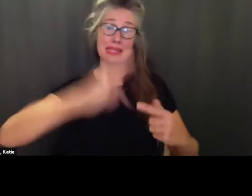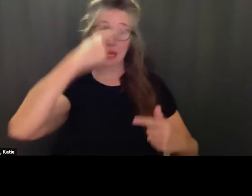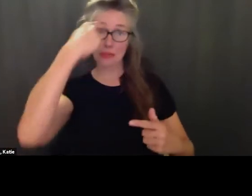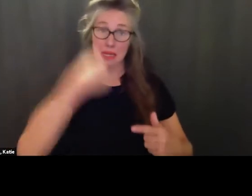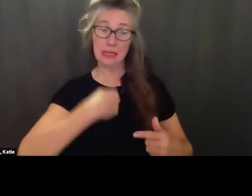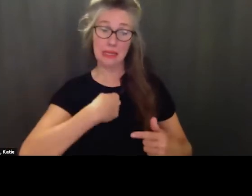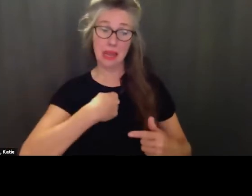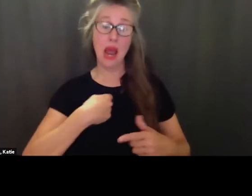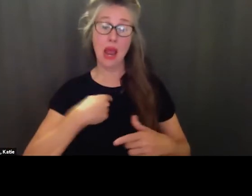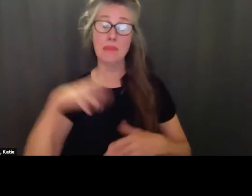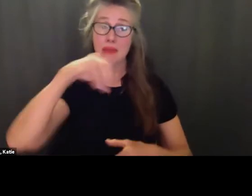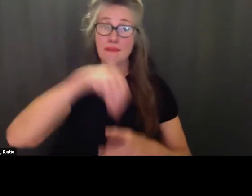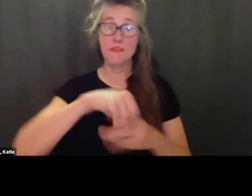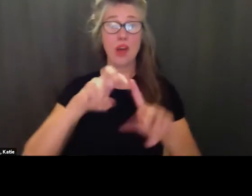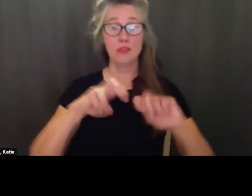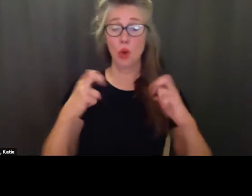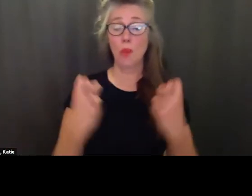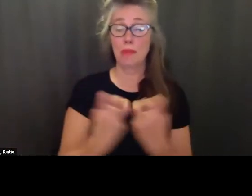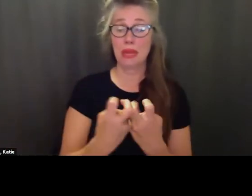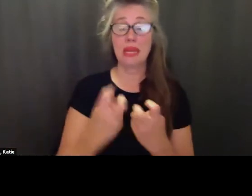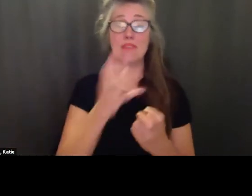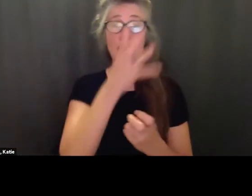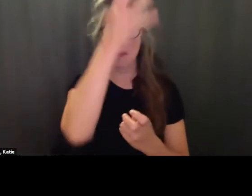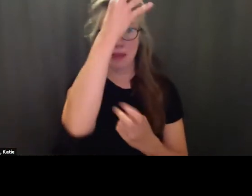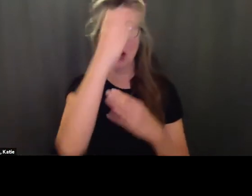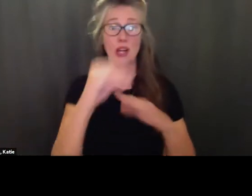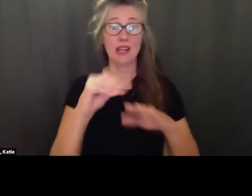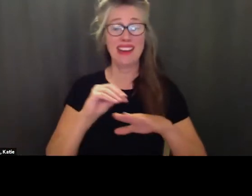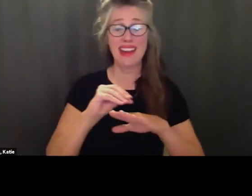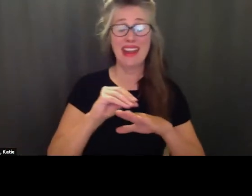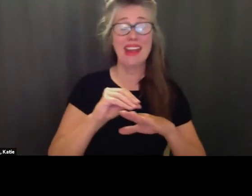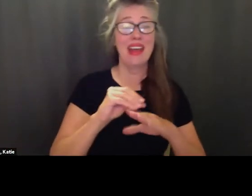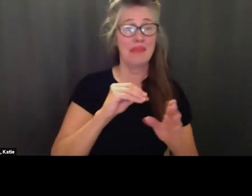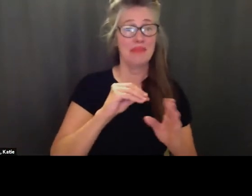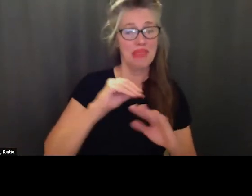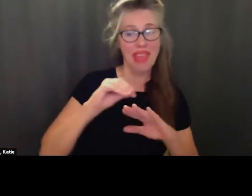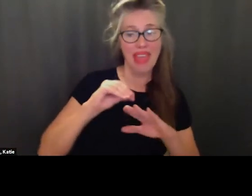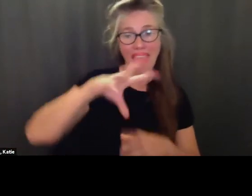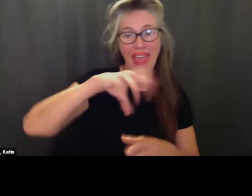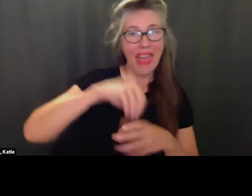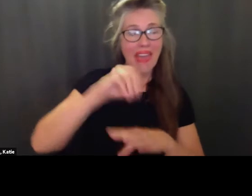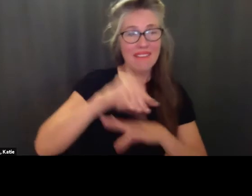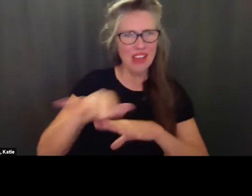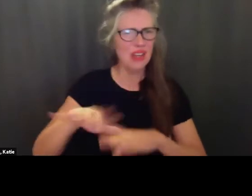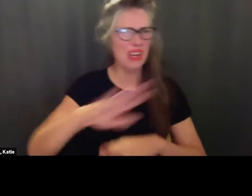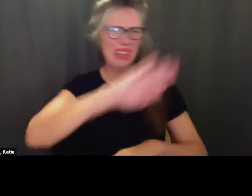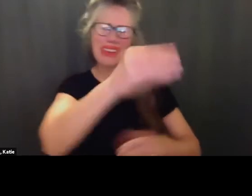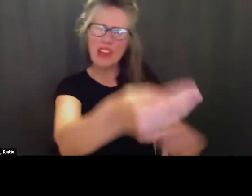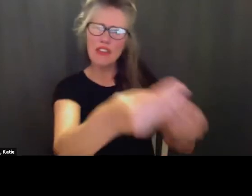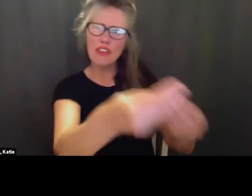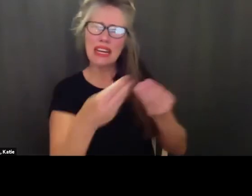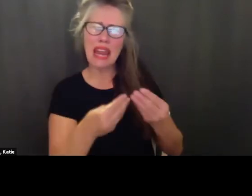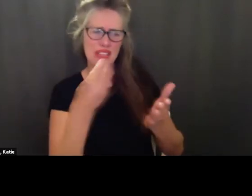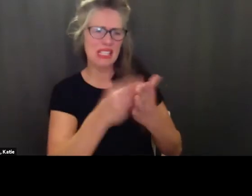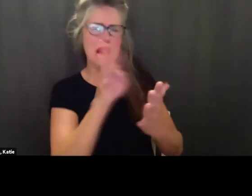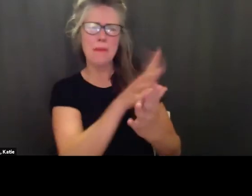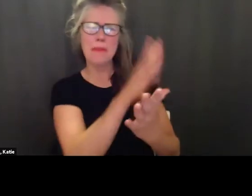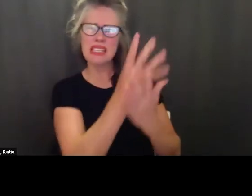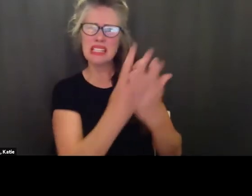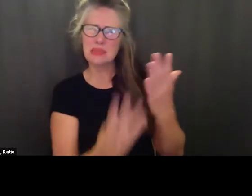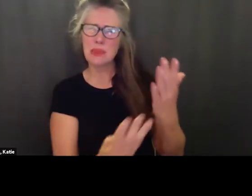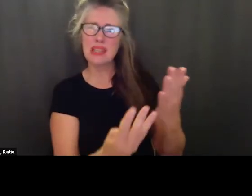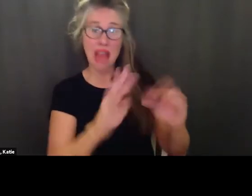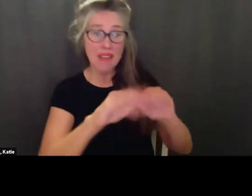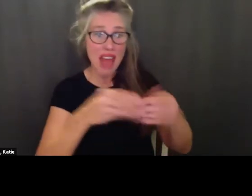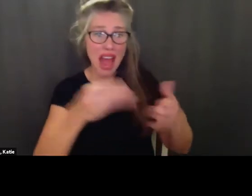parents, we weren't given any of these spreadsheets of how the money was spent until like the very last meeting